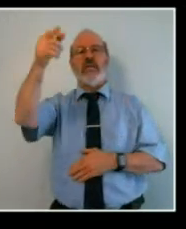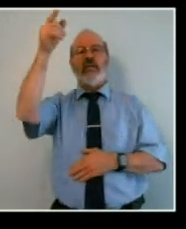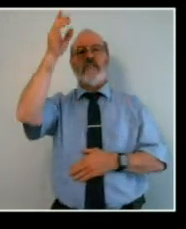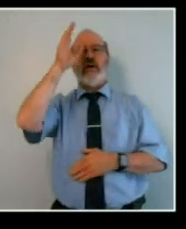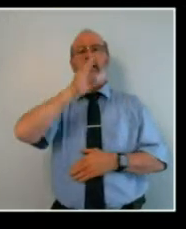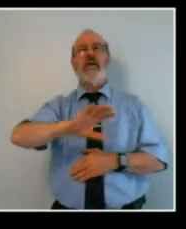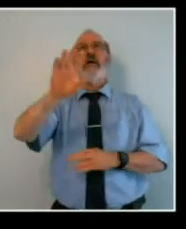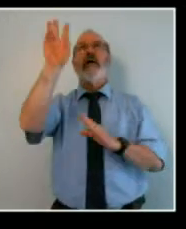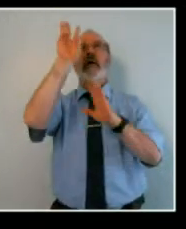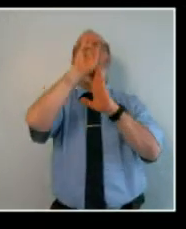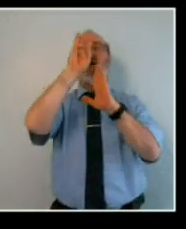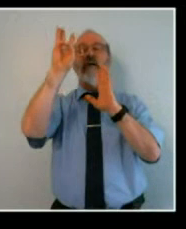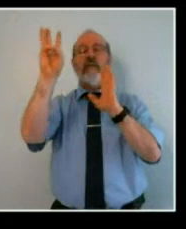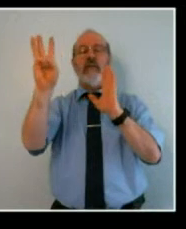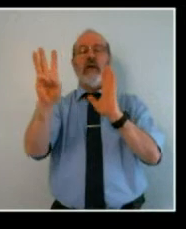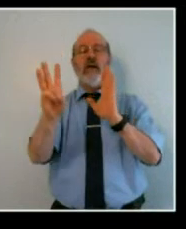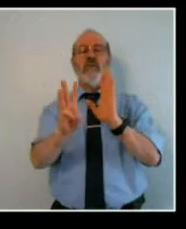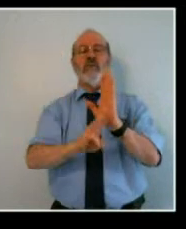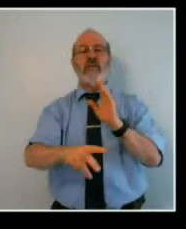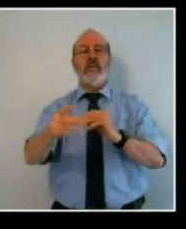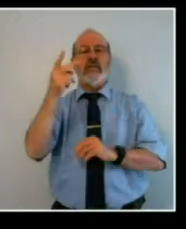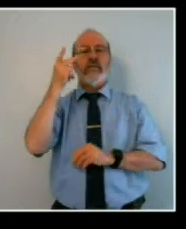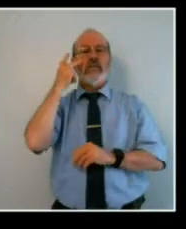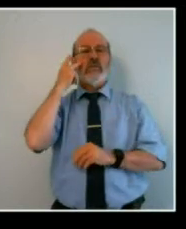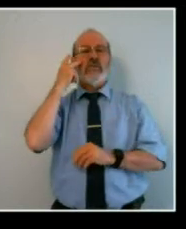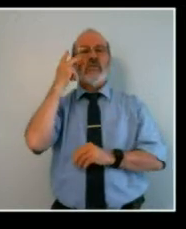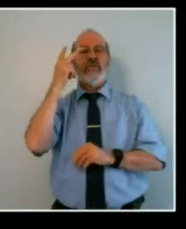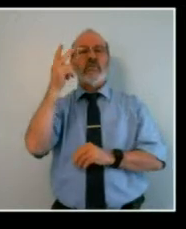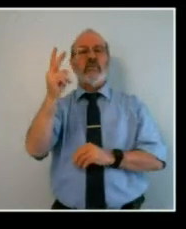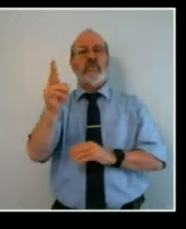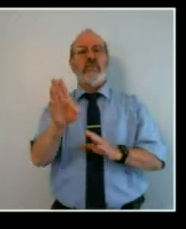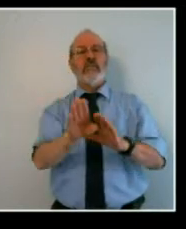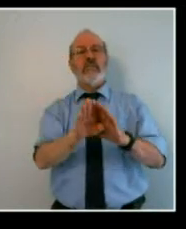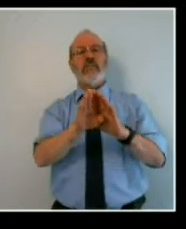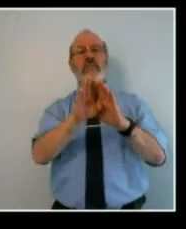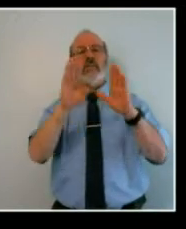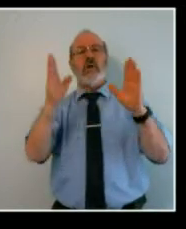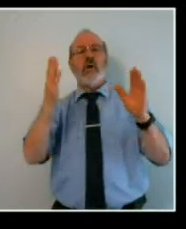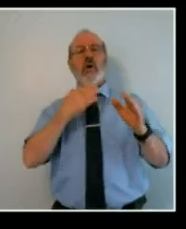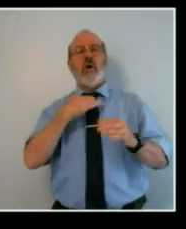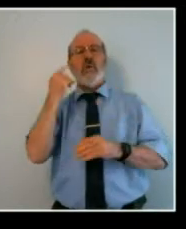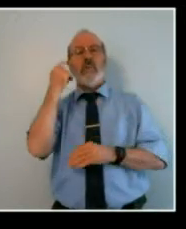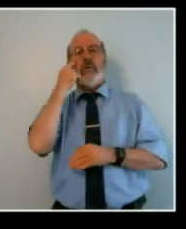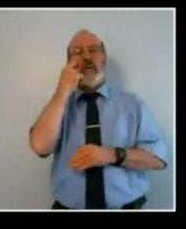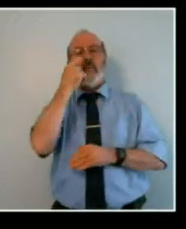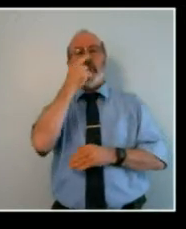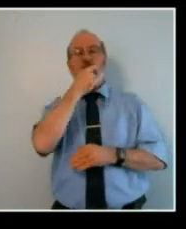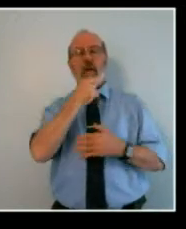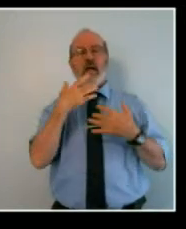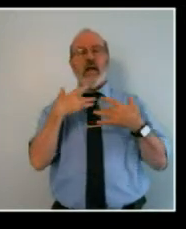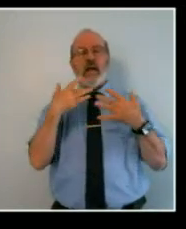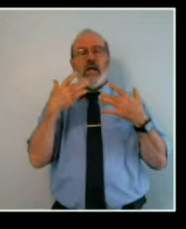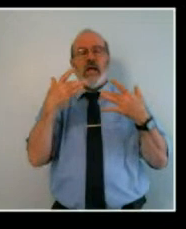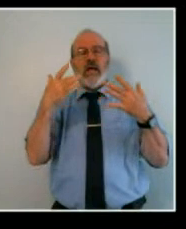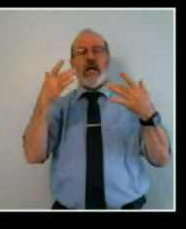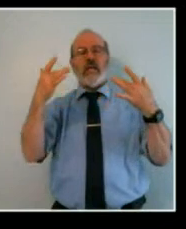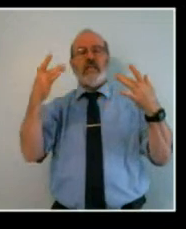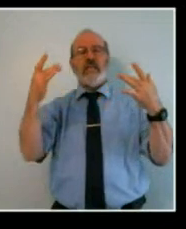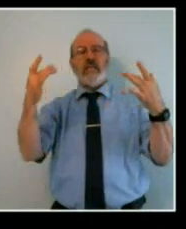my God, thy will to see. Open my way,